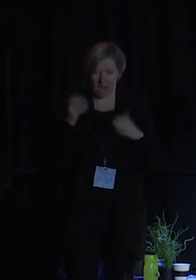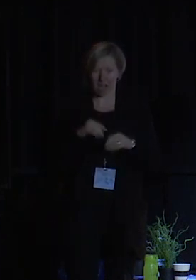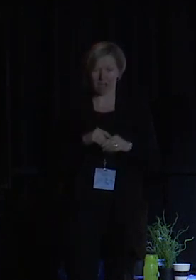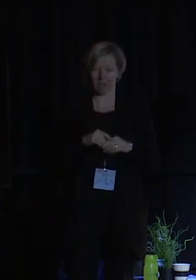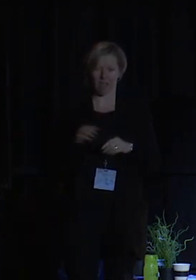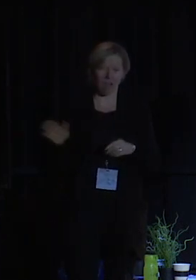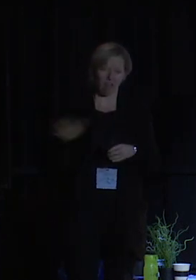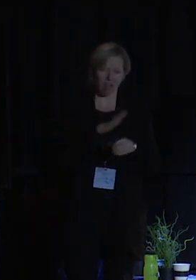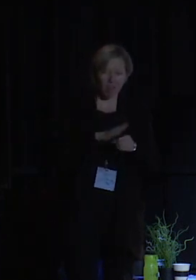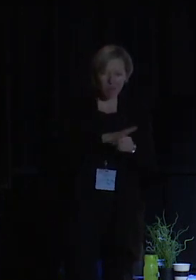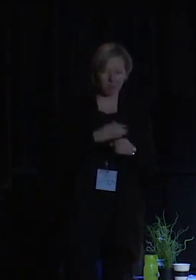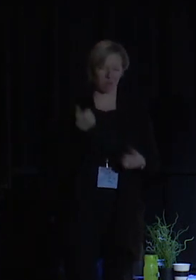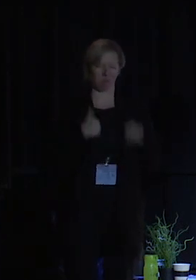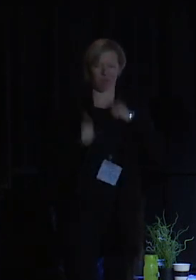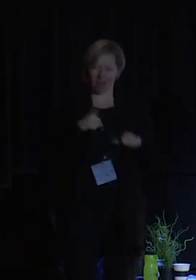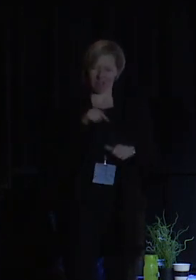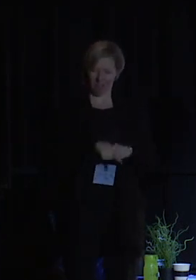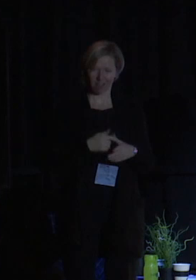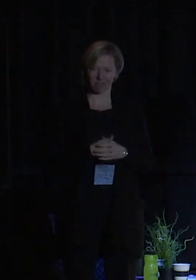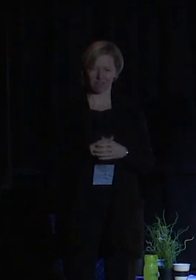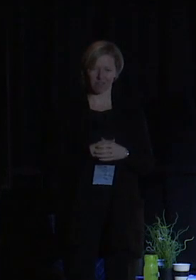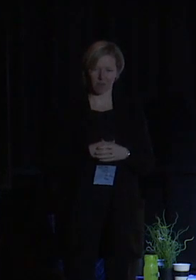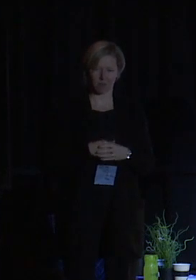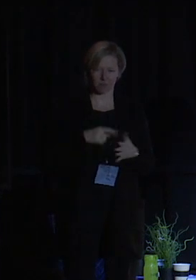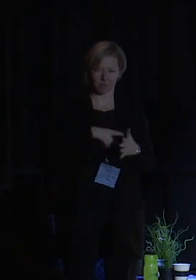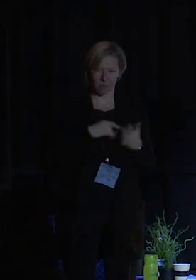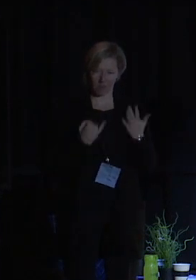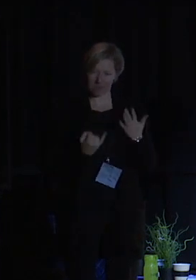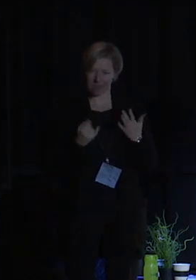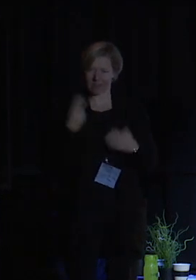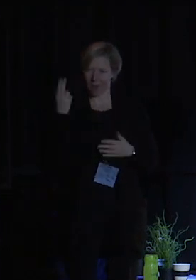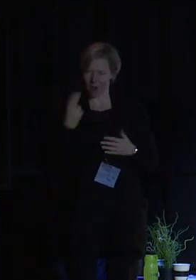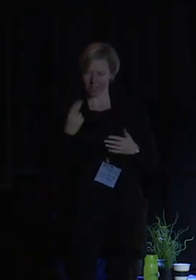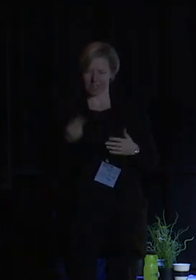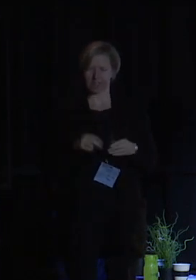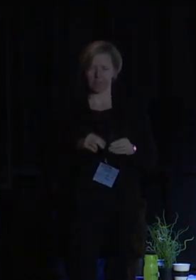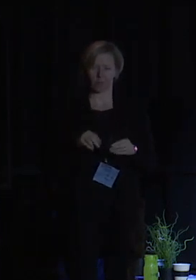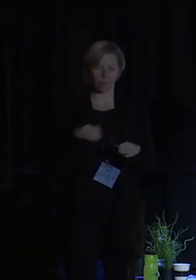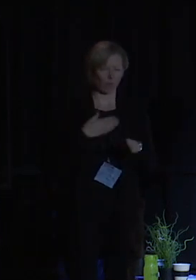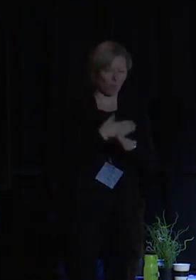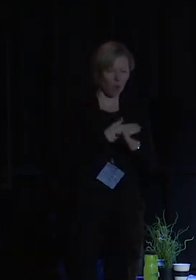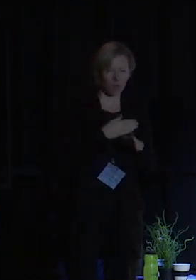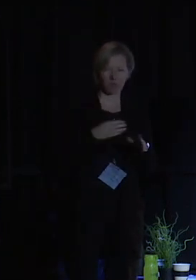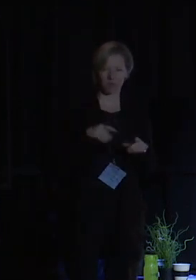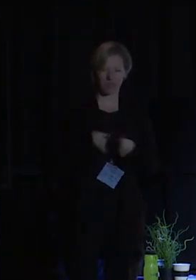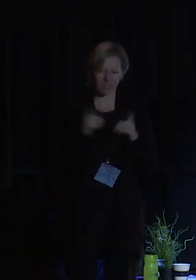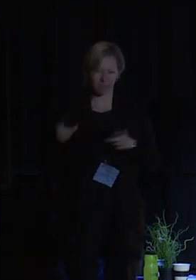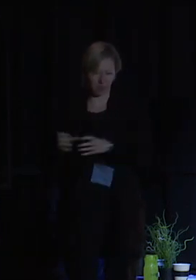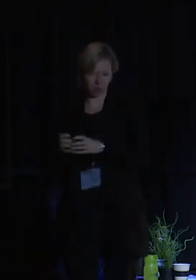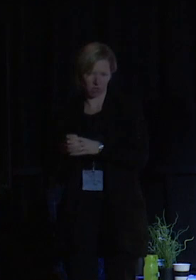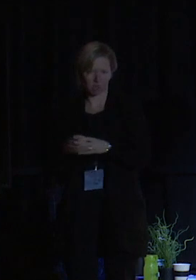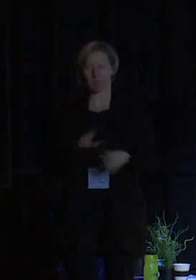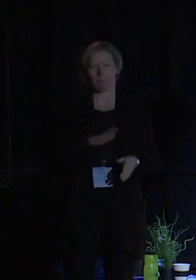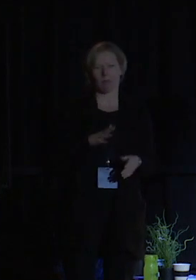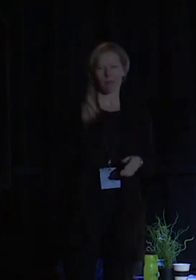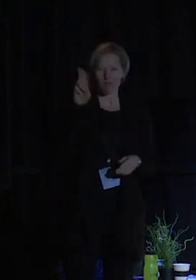lot of our community was incredibly proud of. So each artist that created a hole worked with a different community group in our area. So whether it was primary